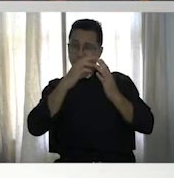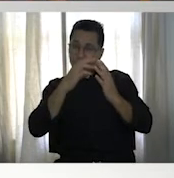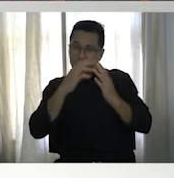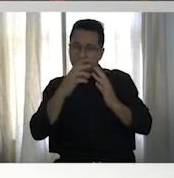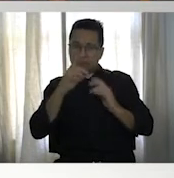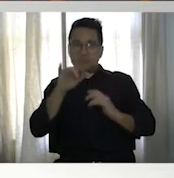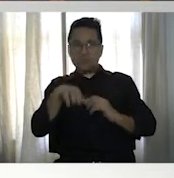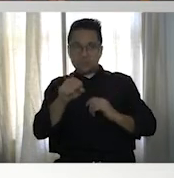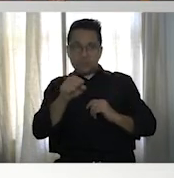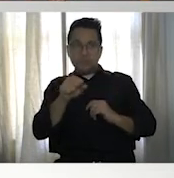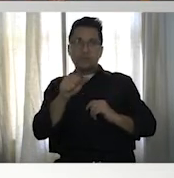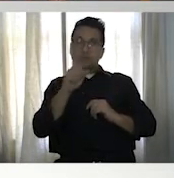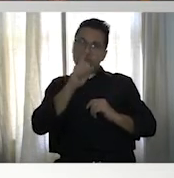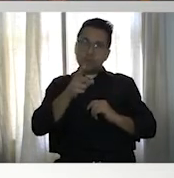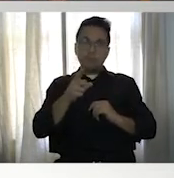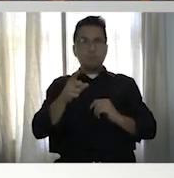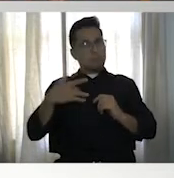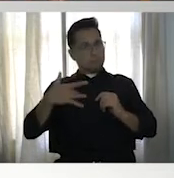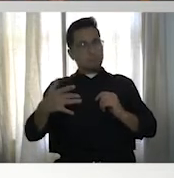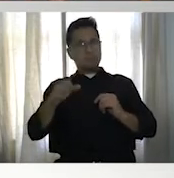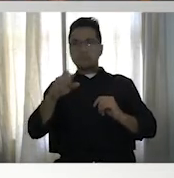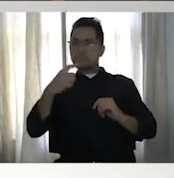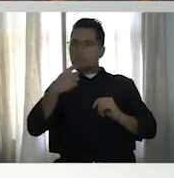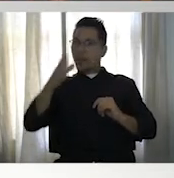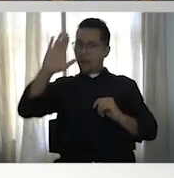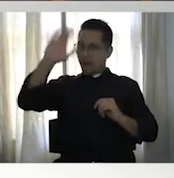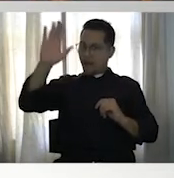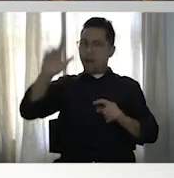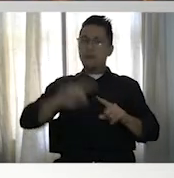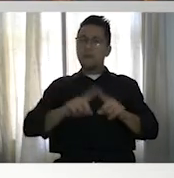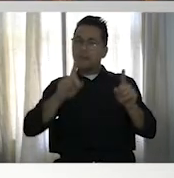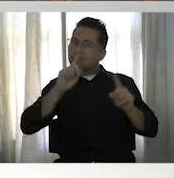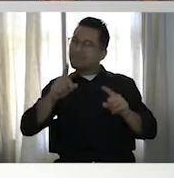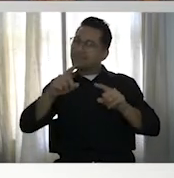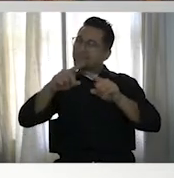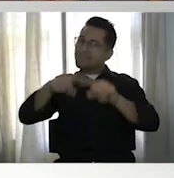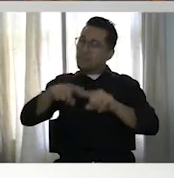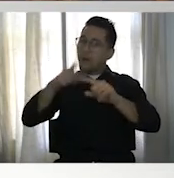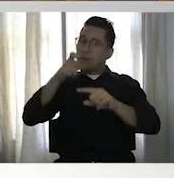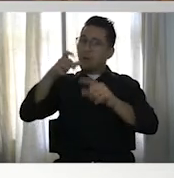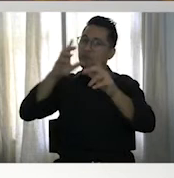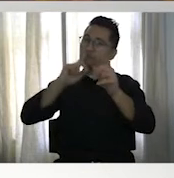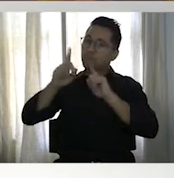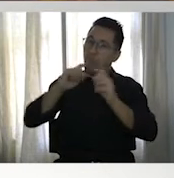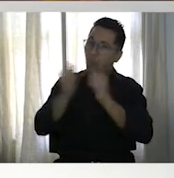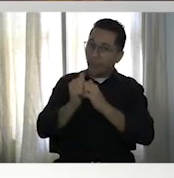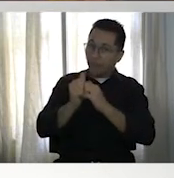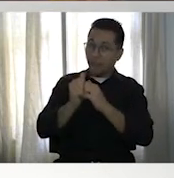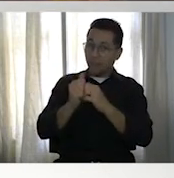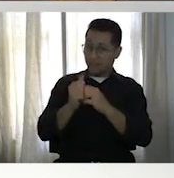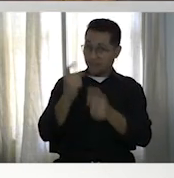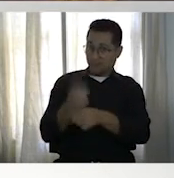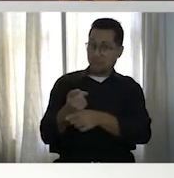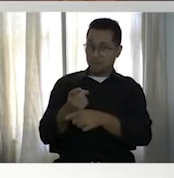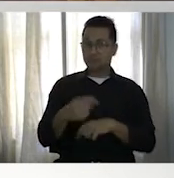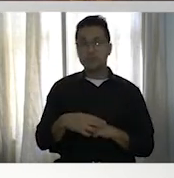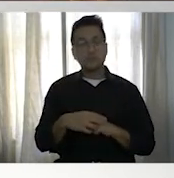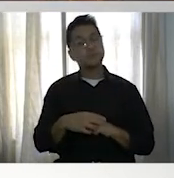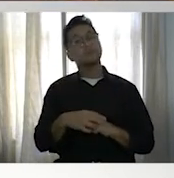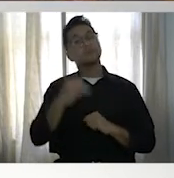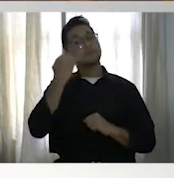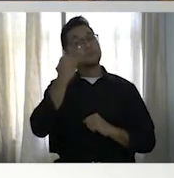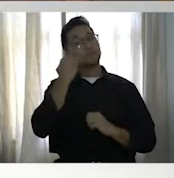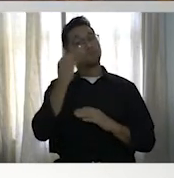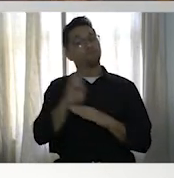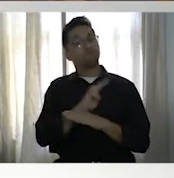Yes, you want to say hi generally to somebody in the room, but it depends on who you're talking to, as Donna said. So if we would